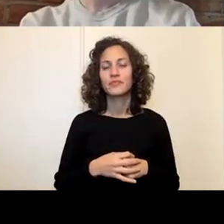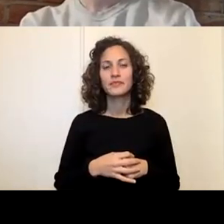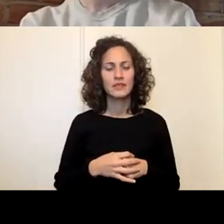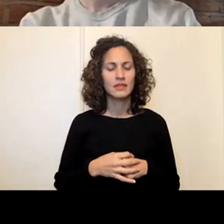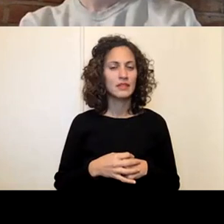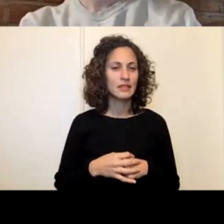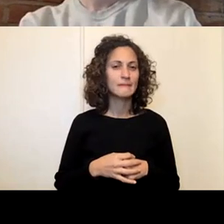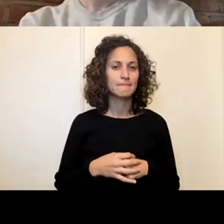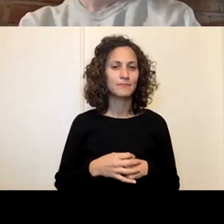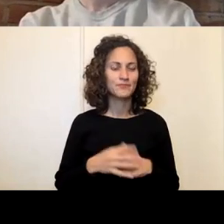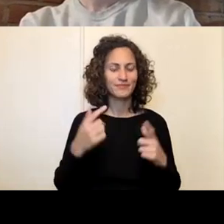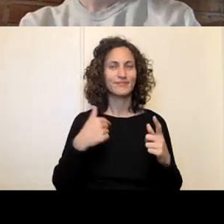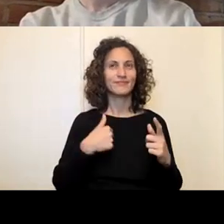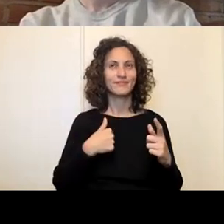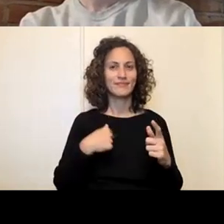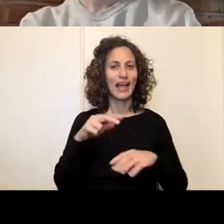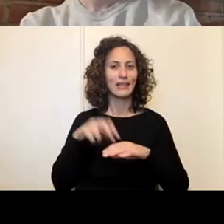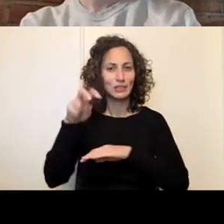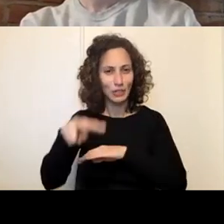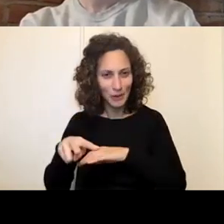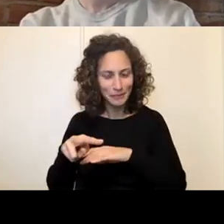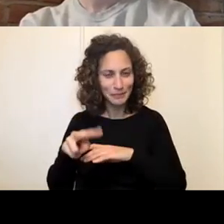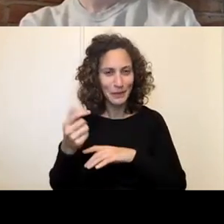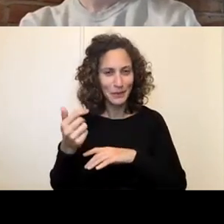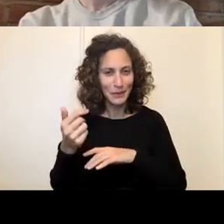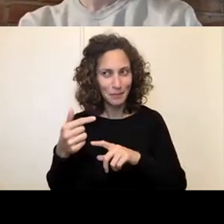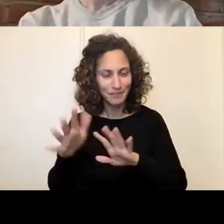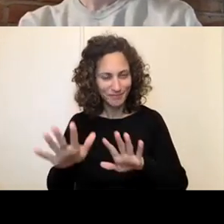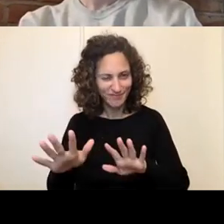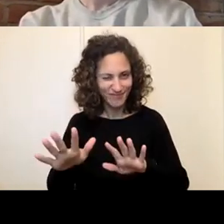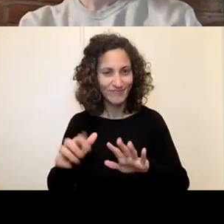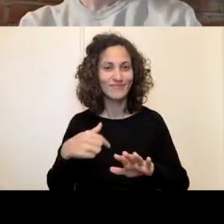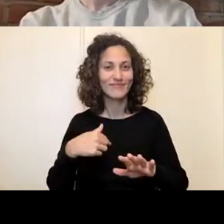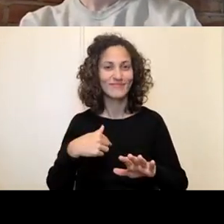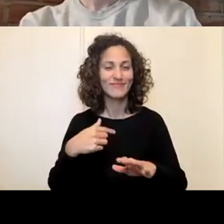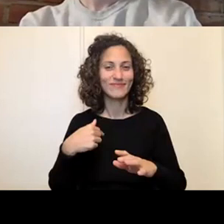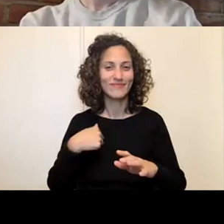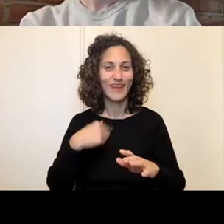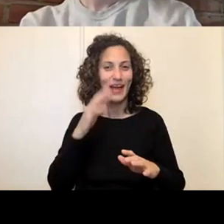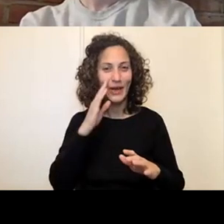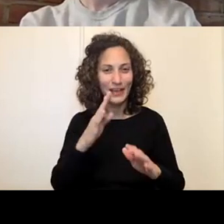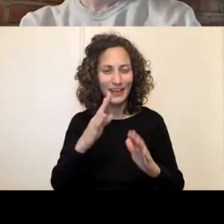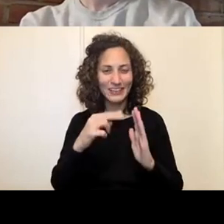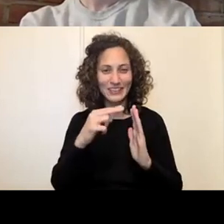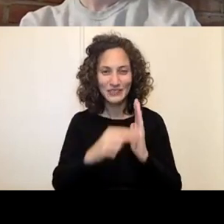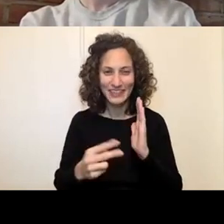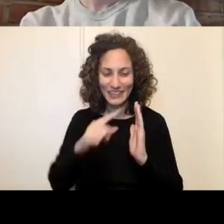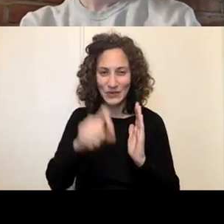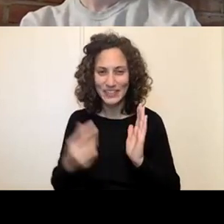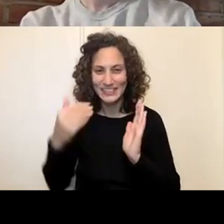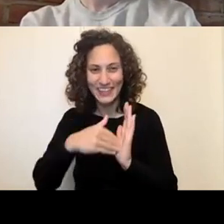gonna, since I jumped the gun with the last question, I'm gonna read the